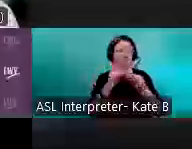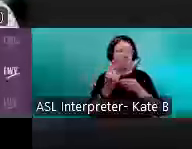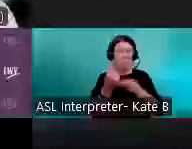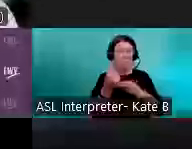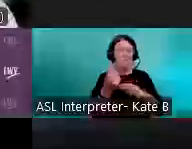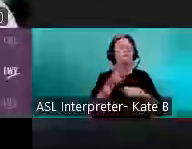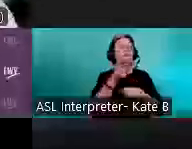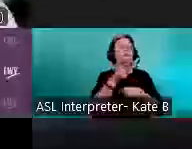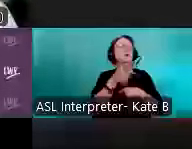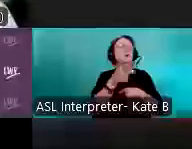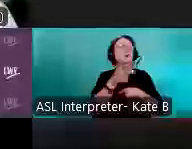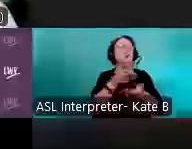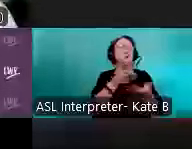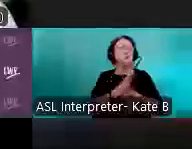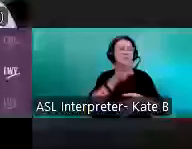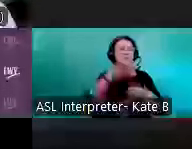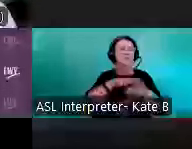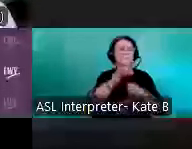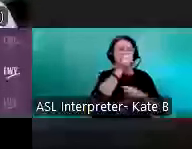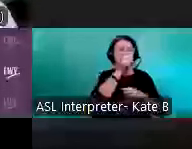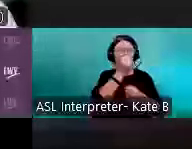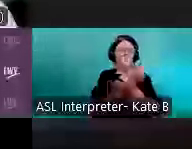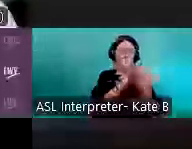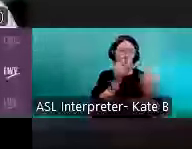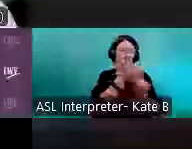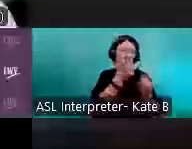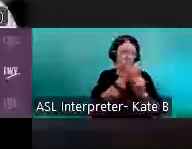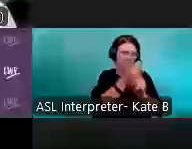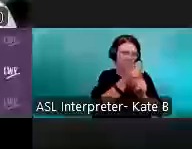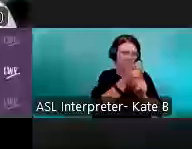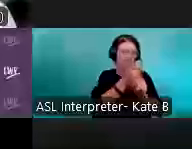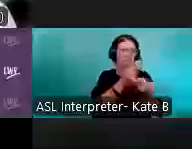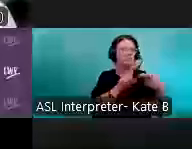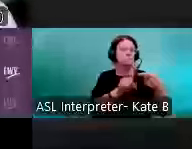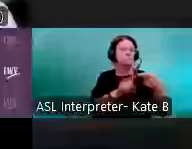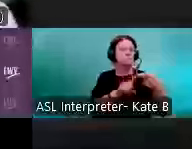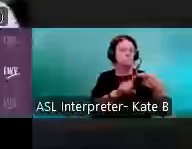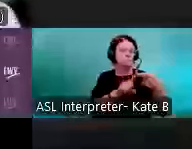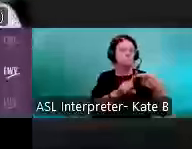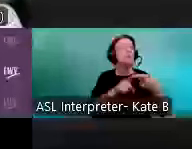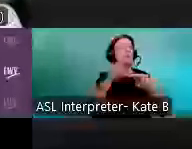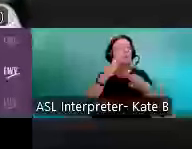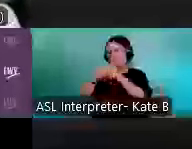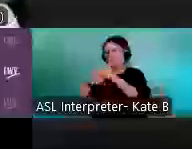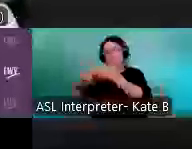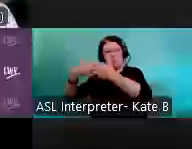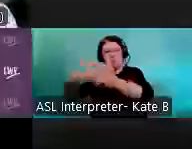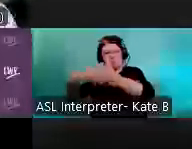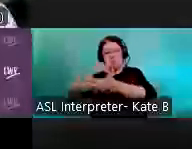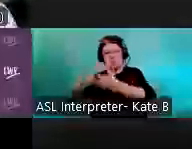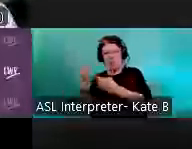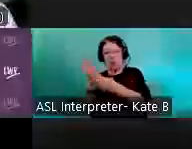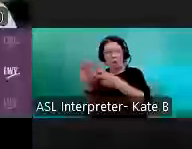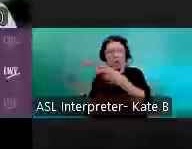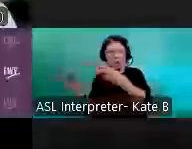right to vote privately and independently. And we talked about how the accessible voting machine is one way that makes